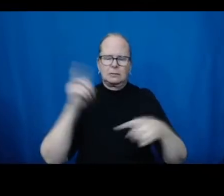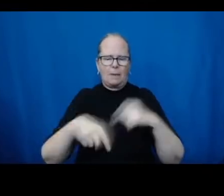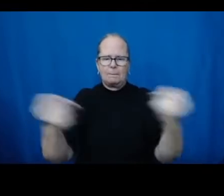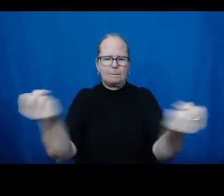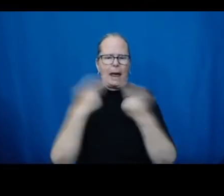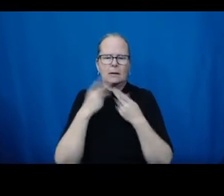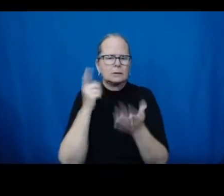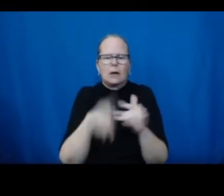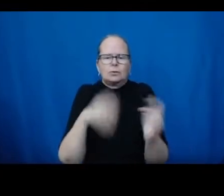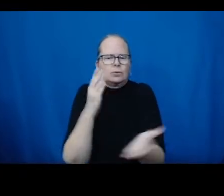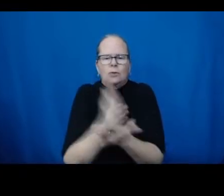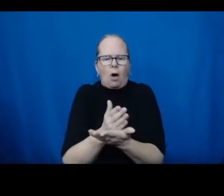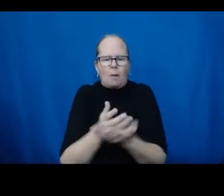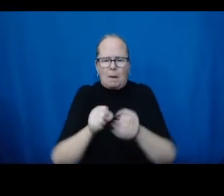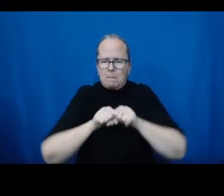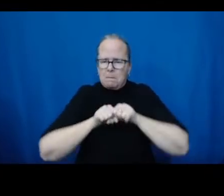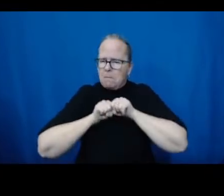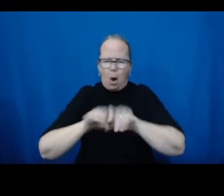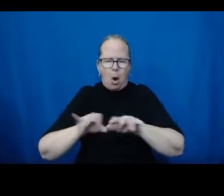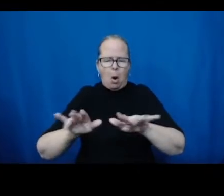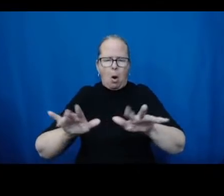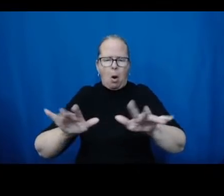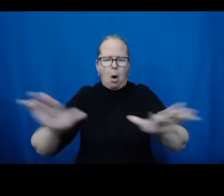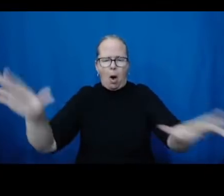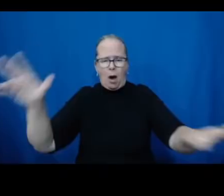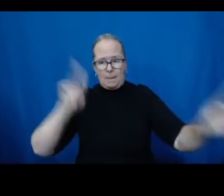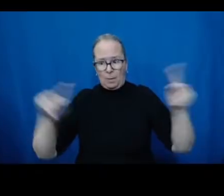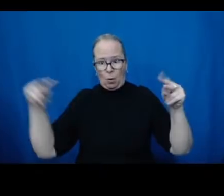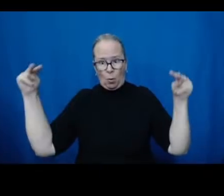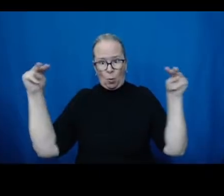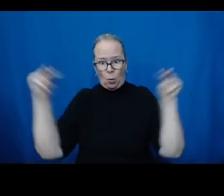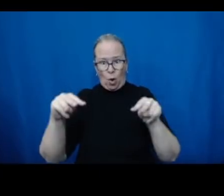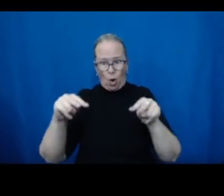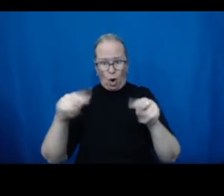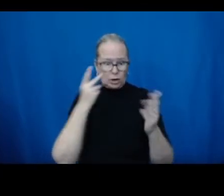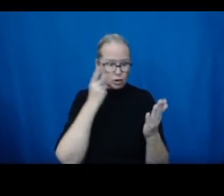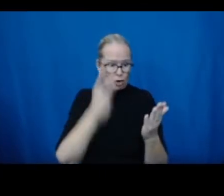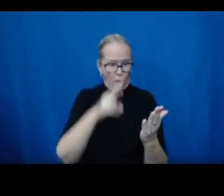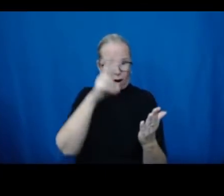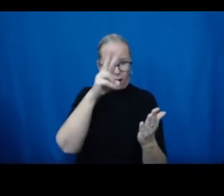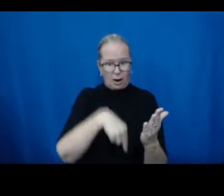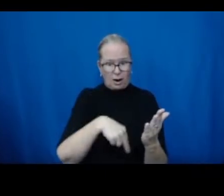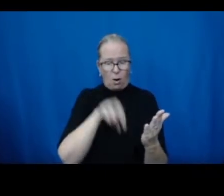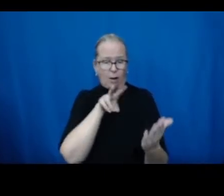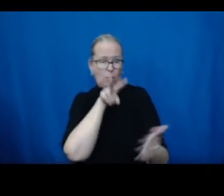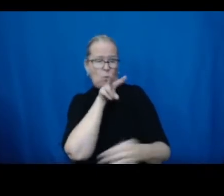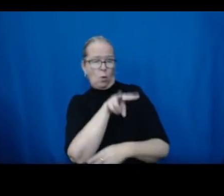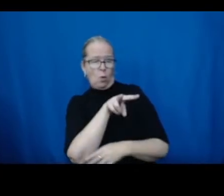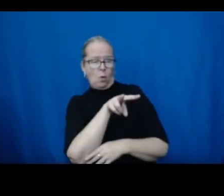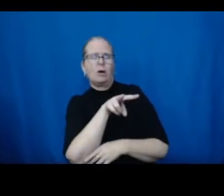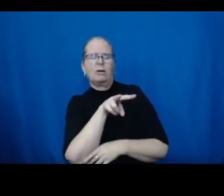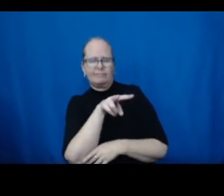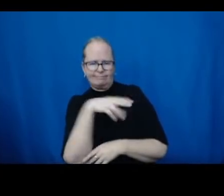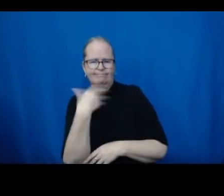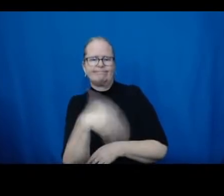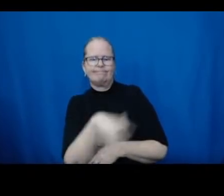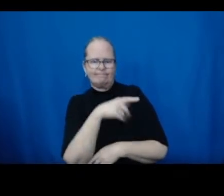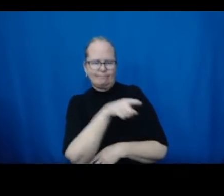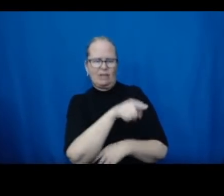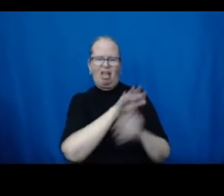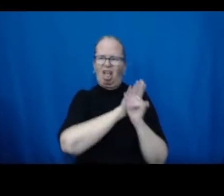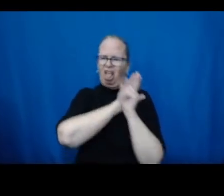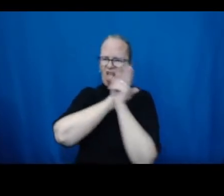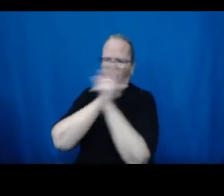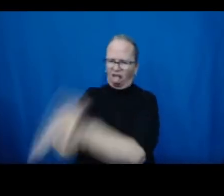bunk that is in that letter. And we make sure that we highlight that this is a fringe group of healthcare